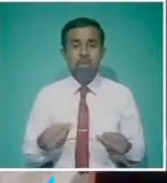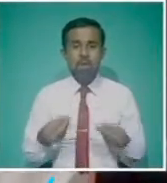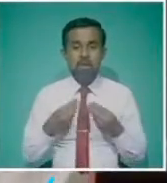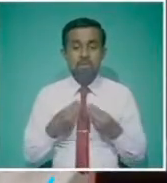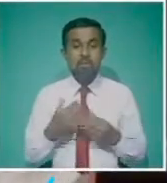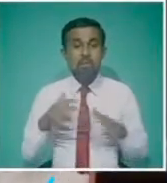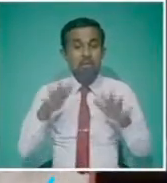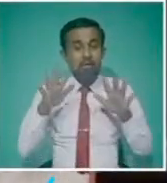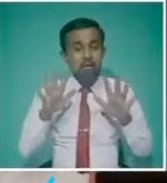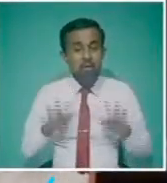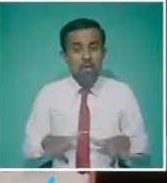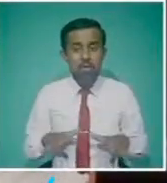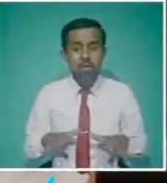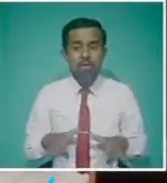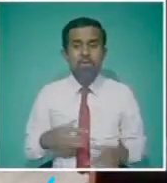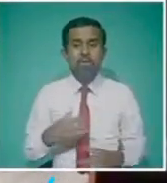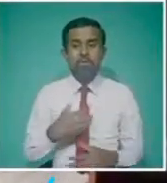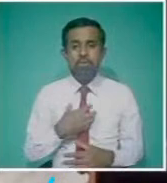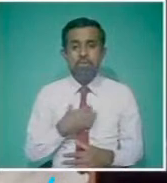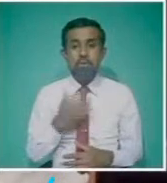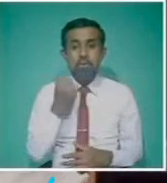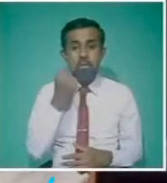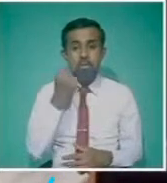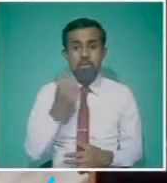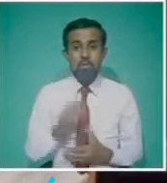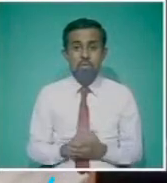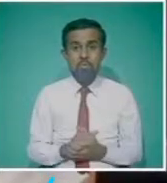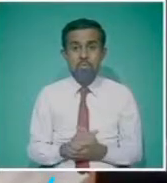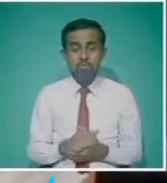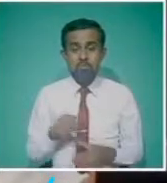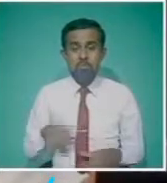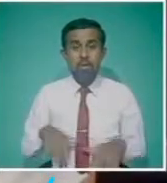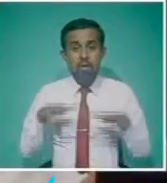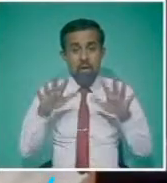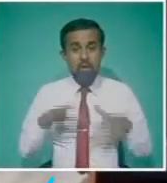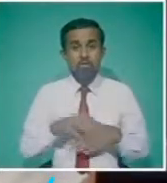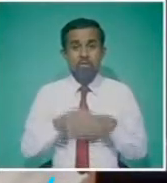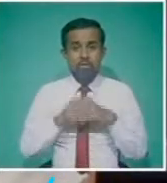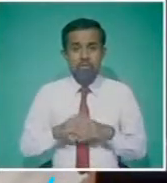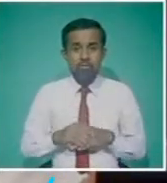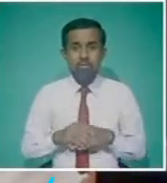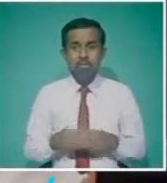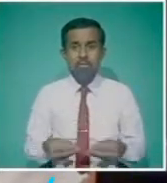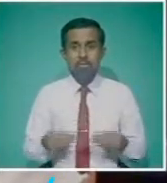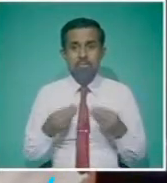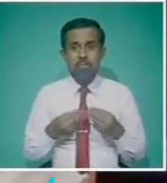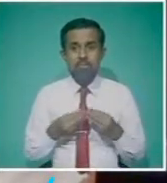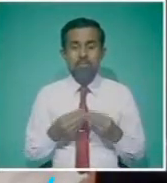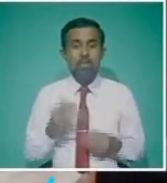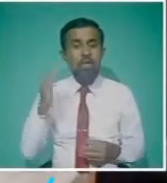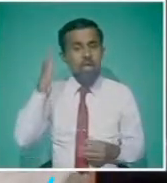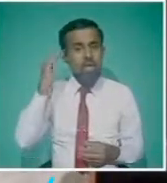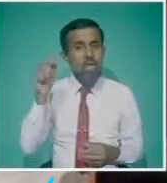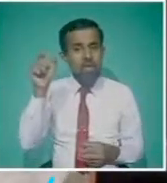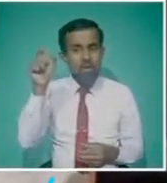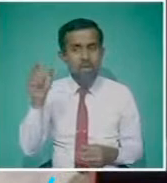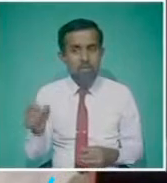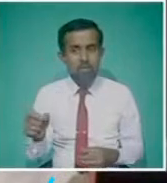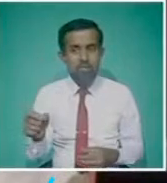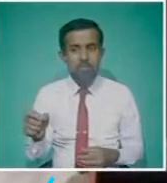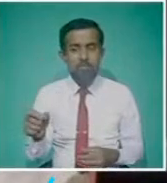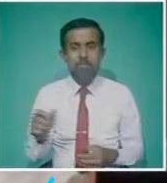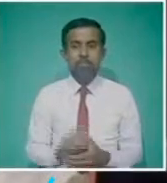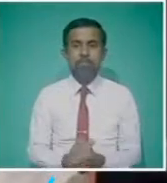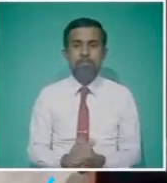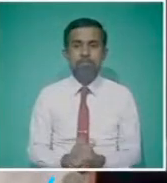Majesty has been very frail after the death of her husband, His Highness Prince Philip, the